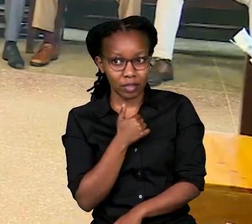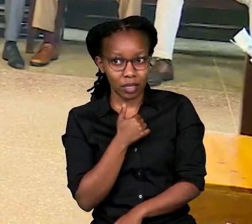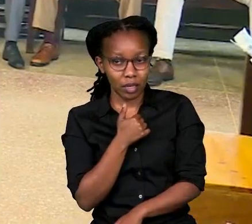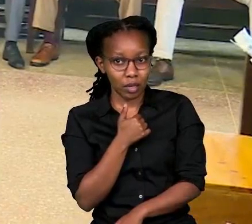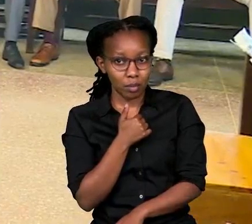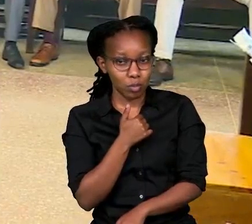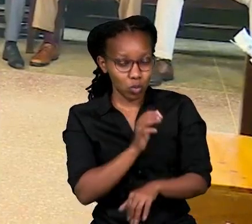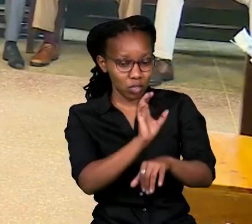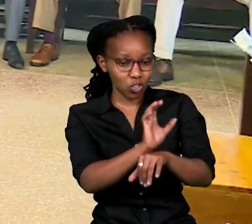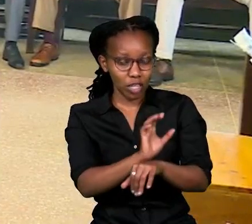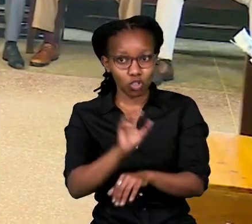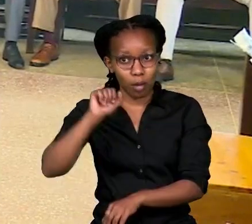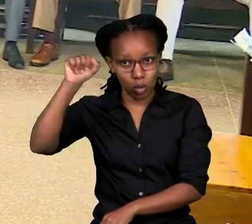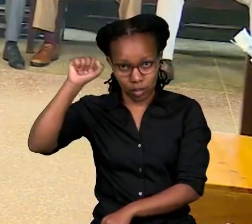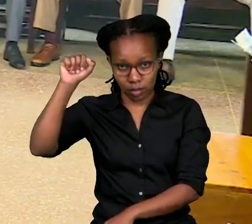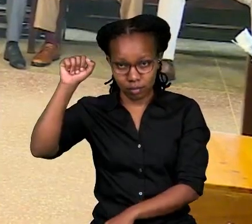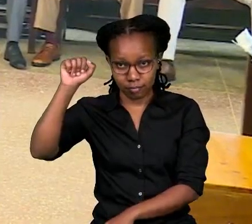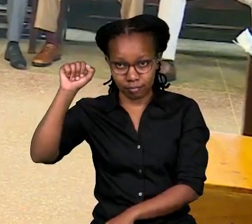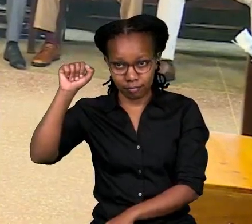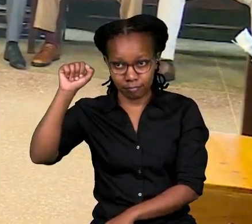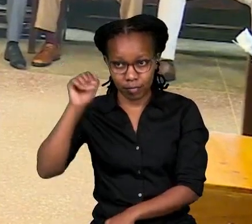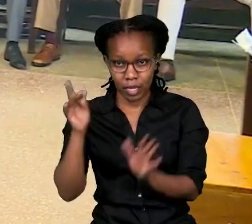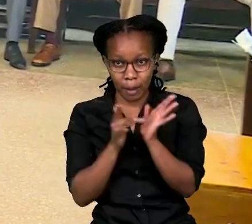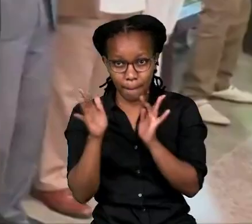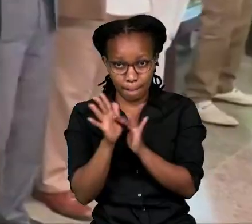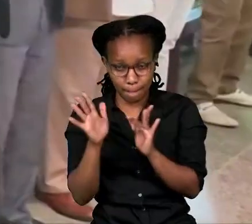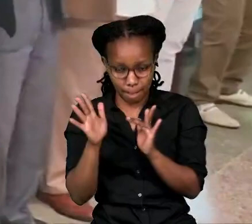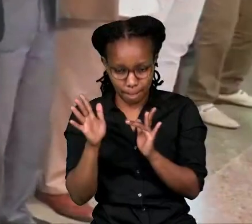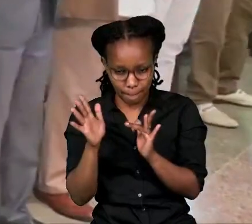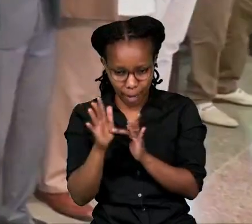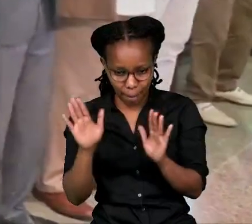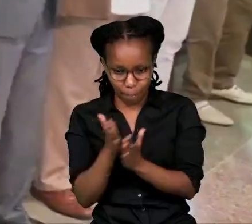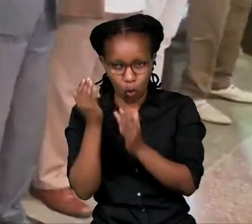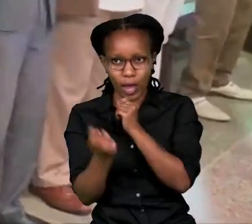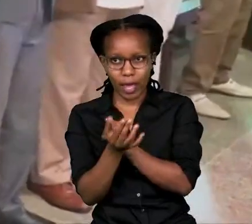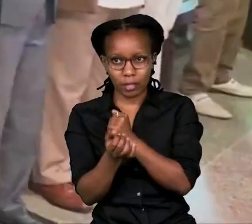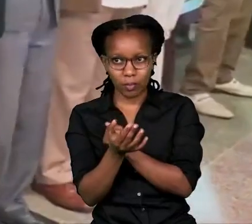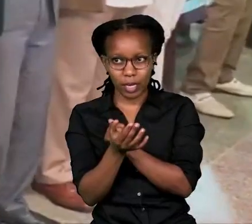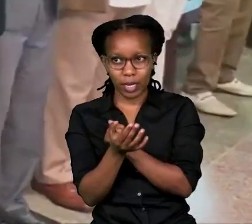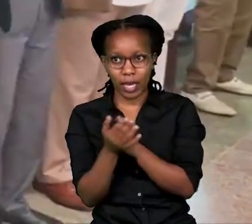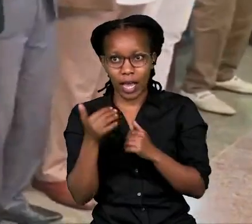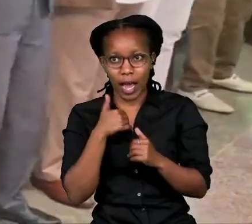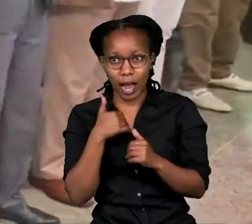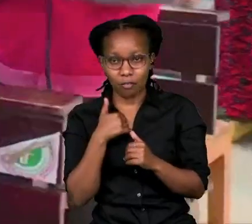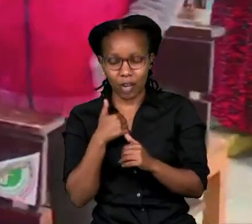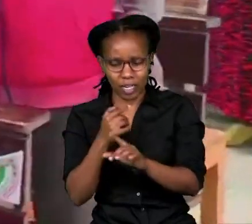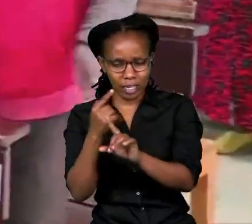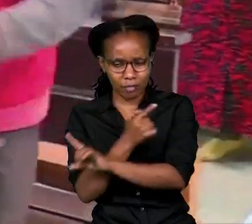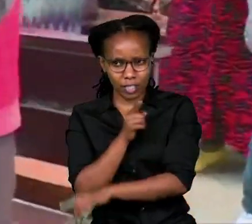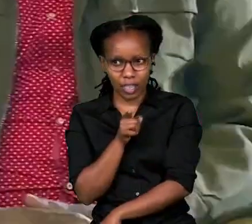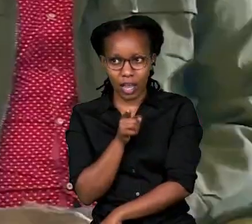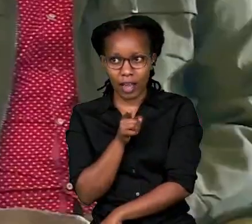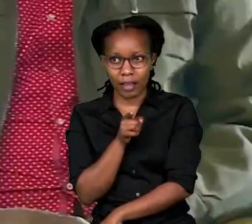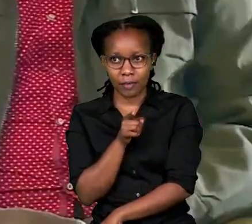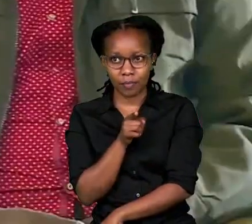and the church. I mean, the Bible is very clear. We have what's called the doctrine of separation. Right